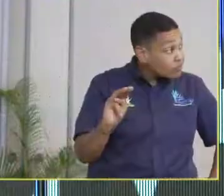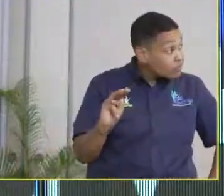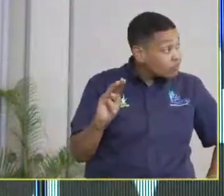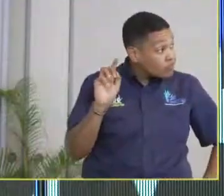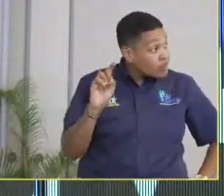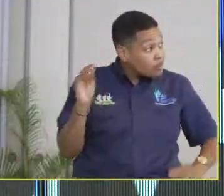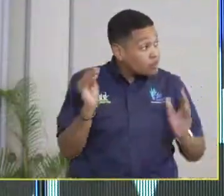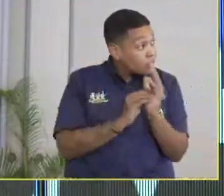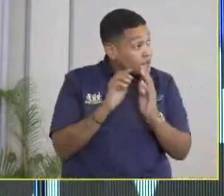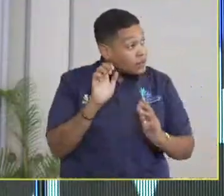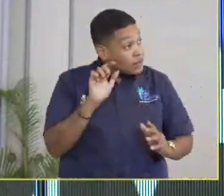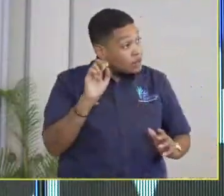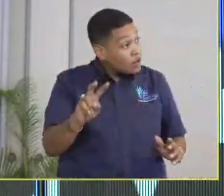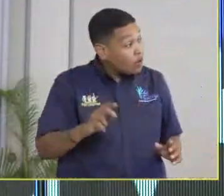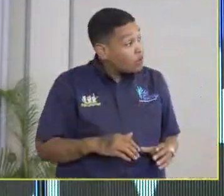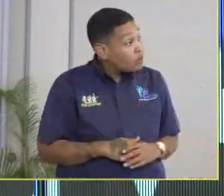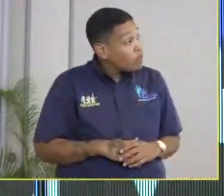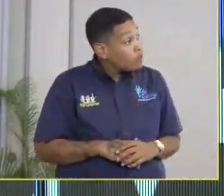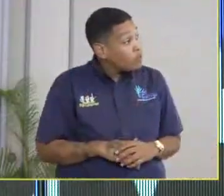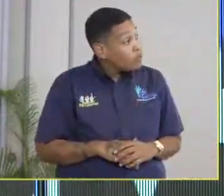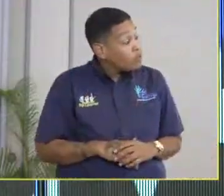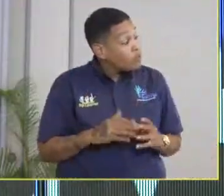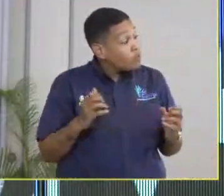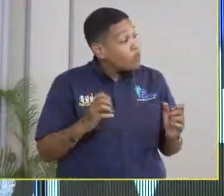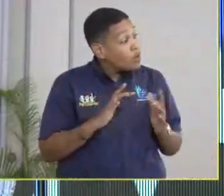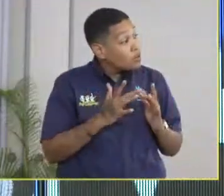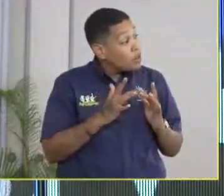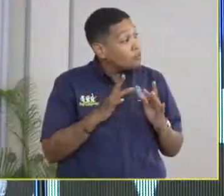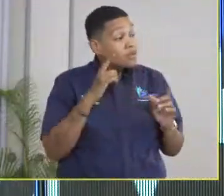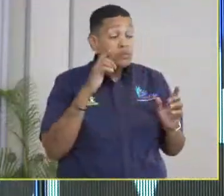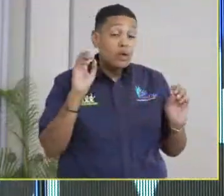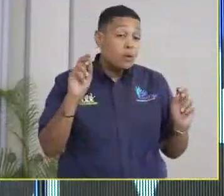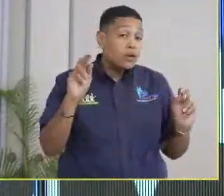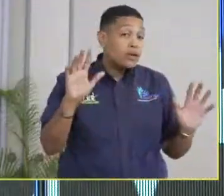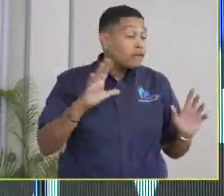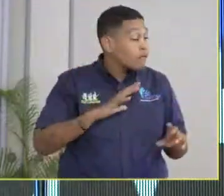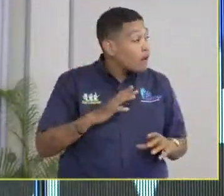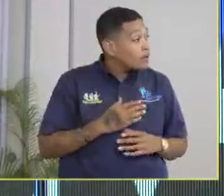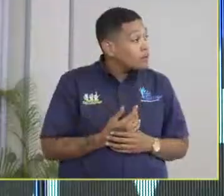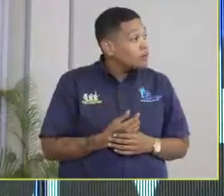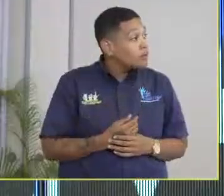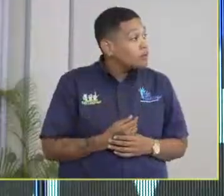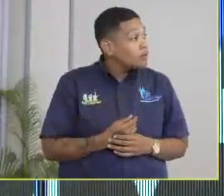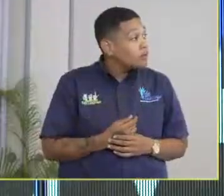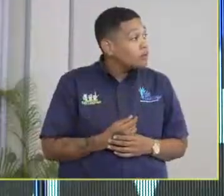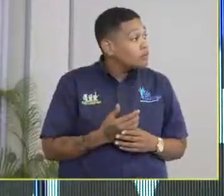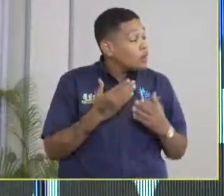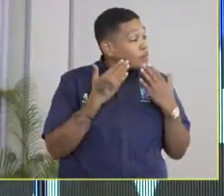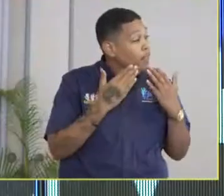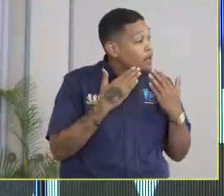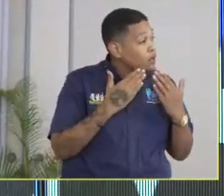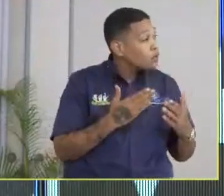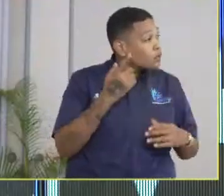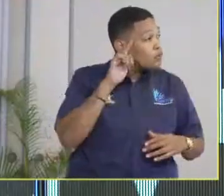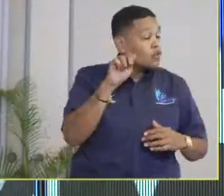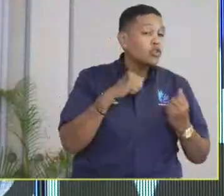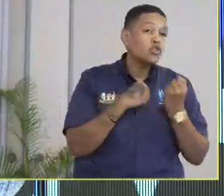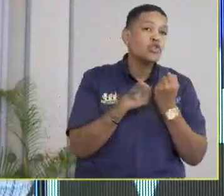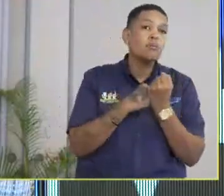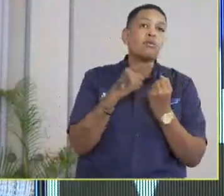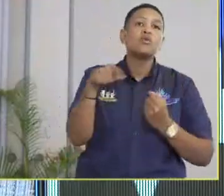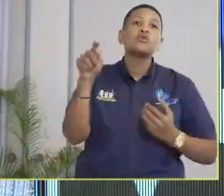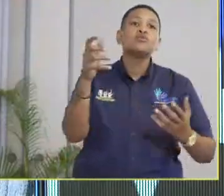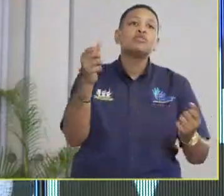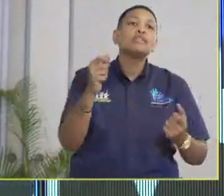So, okay, fine. We just wanted the website. So we said, okay, fine. But thank you so much for the support that we